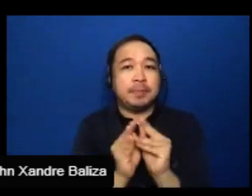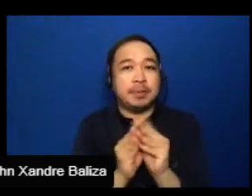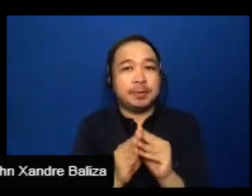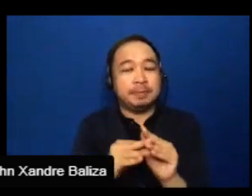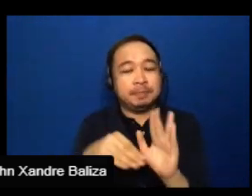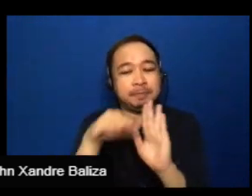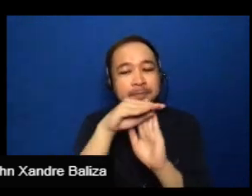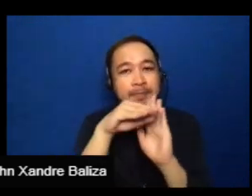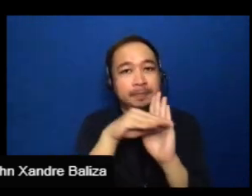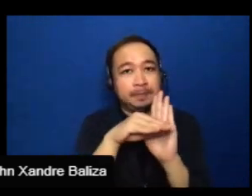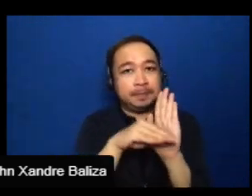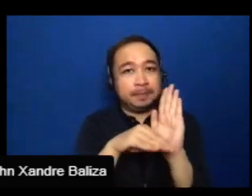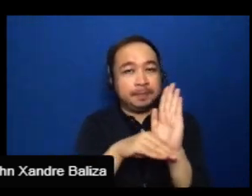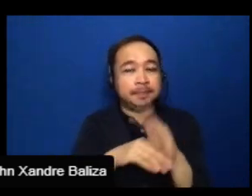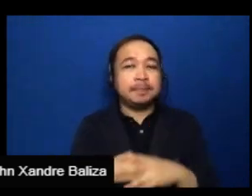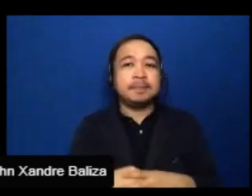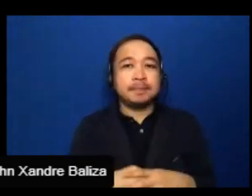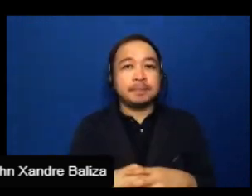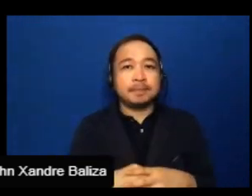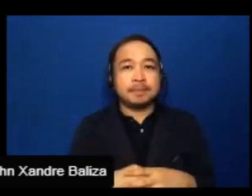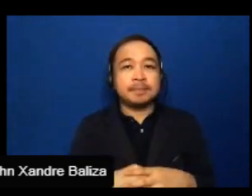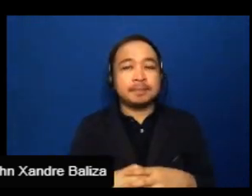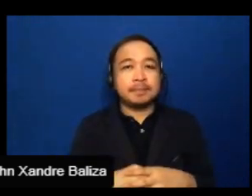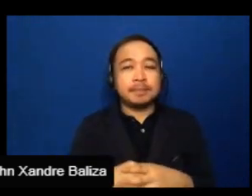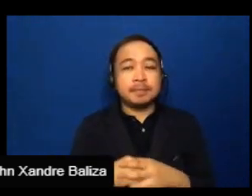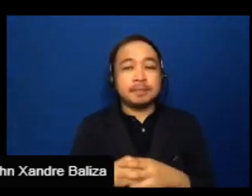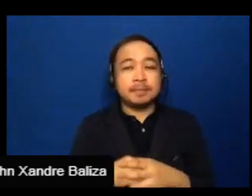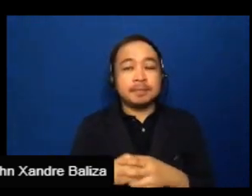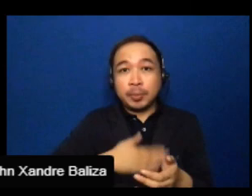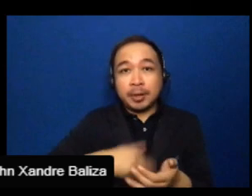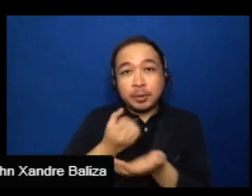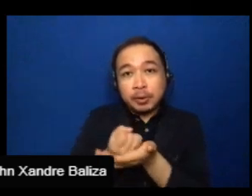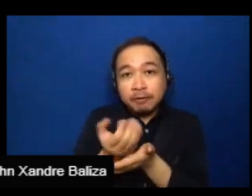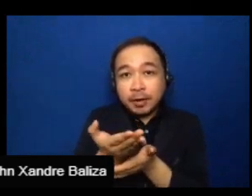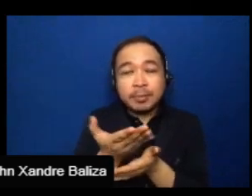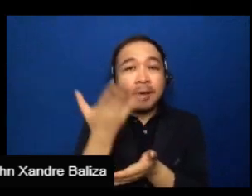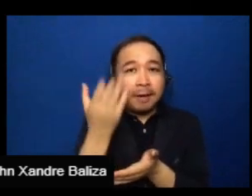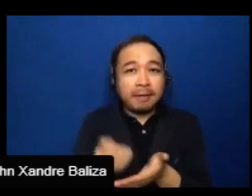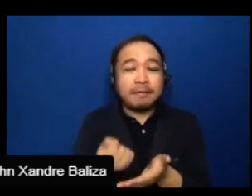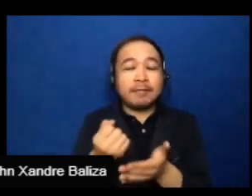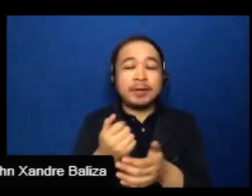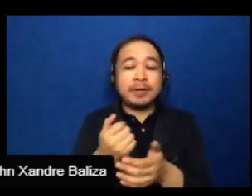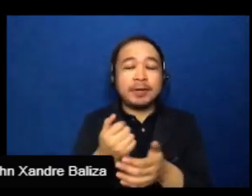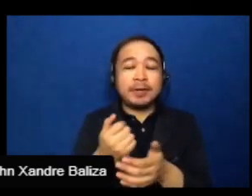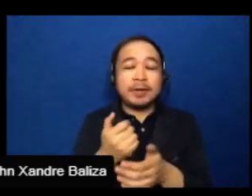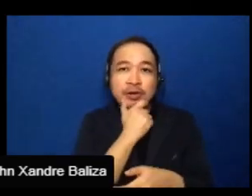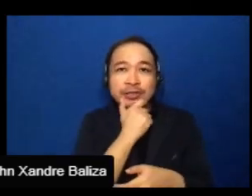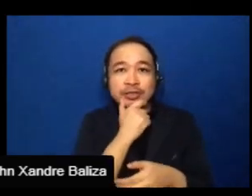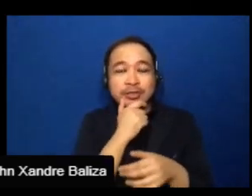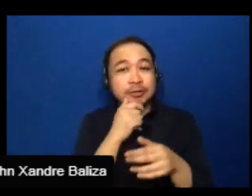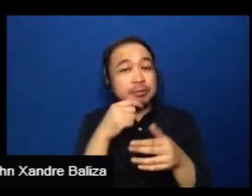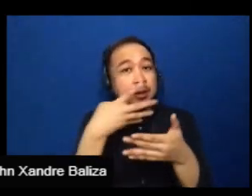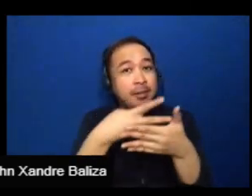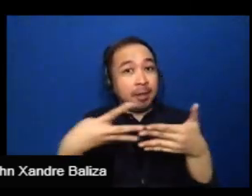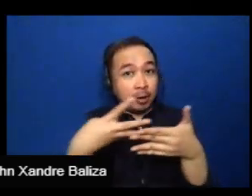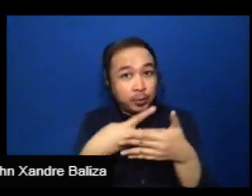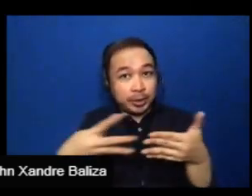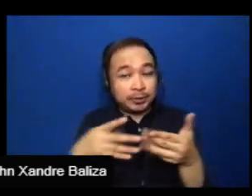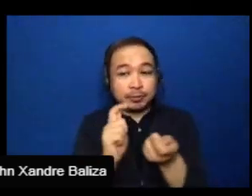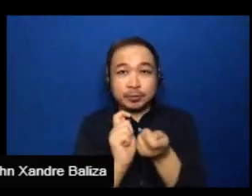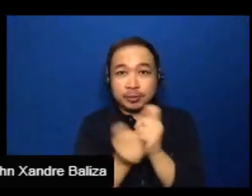I would like to inform delegates that English language editing of the report will be undertaken